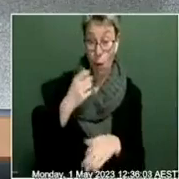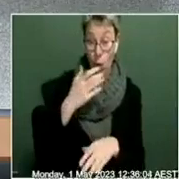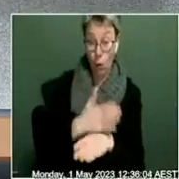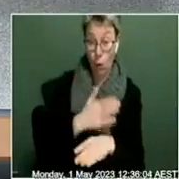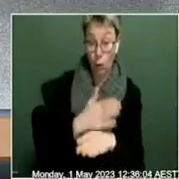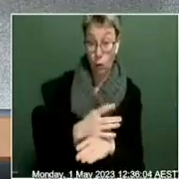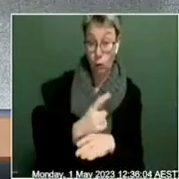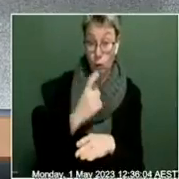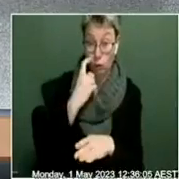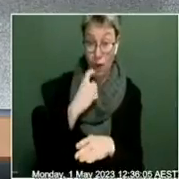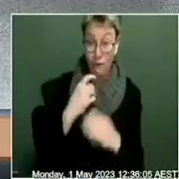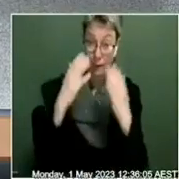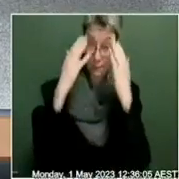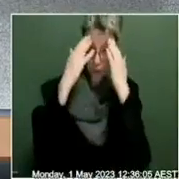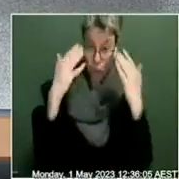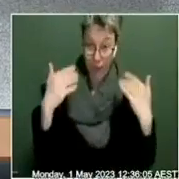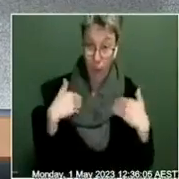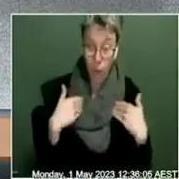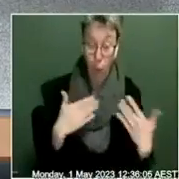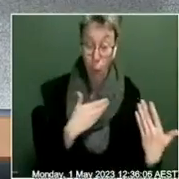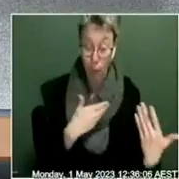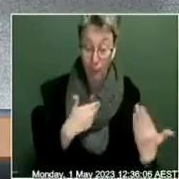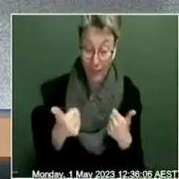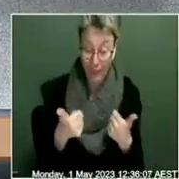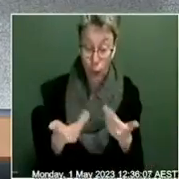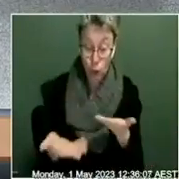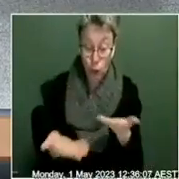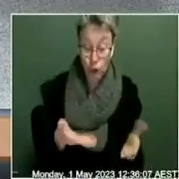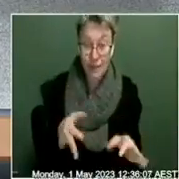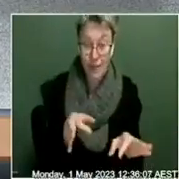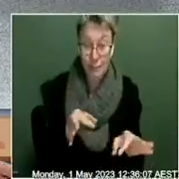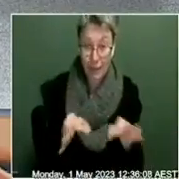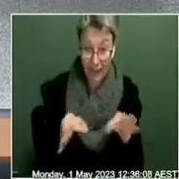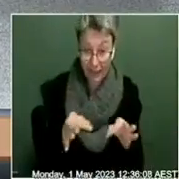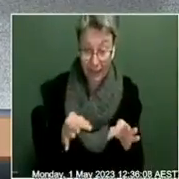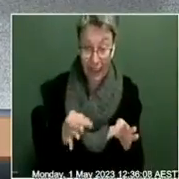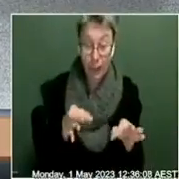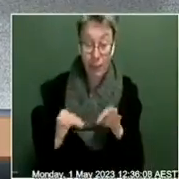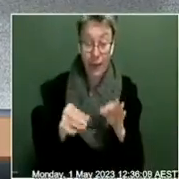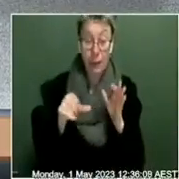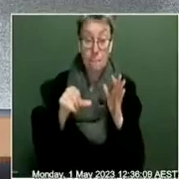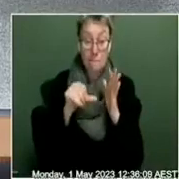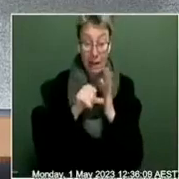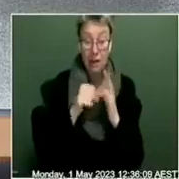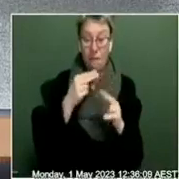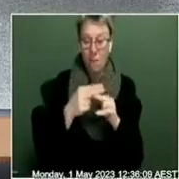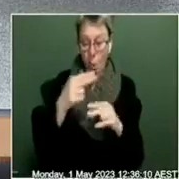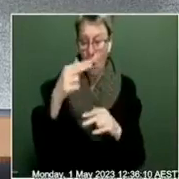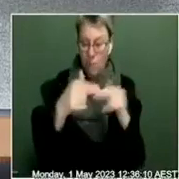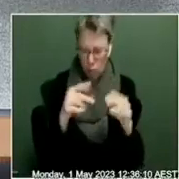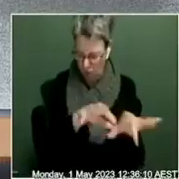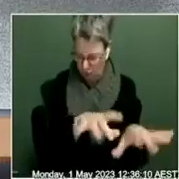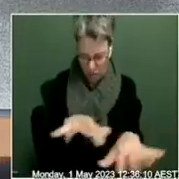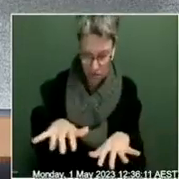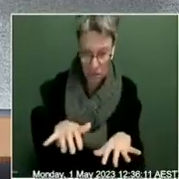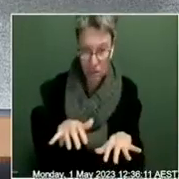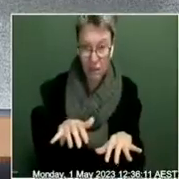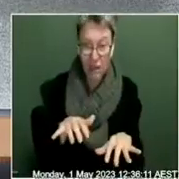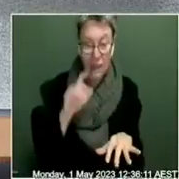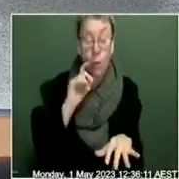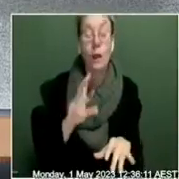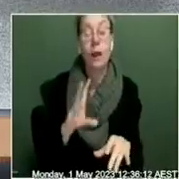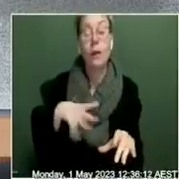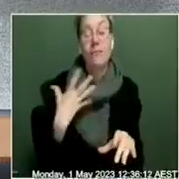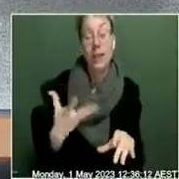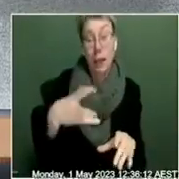or will extend to alcohol and other drug services as well. So that work's underway and it's in response to the Royal Commission into Victoria's mental health system. It's something that